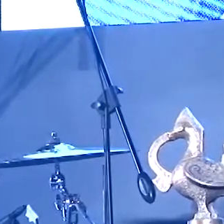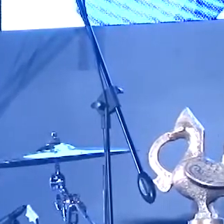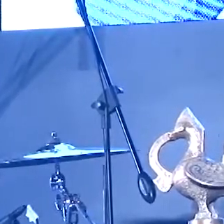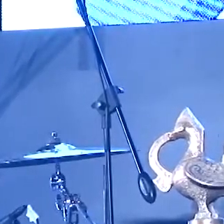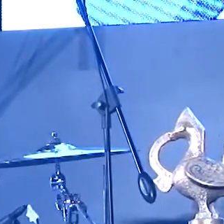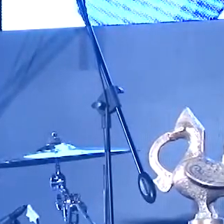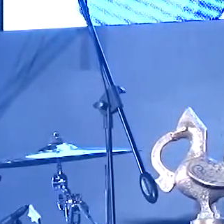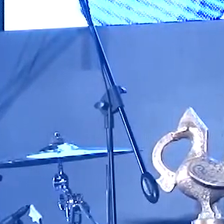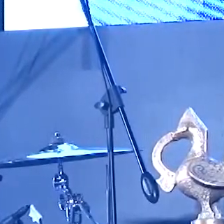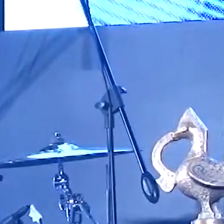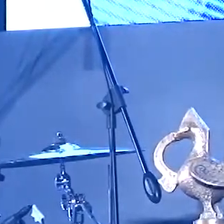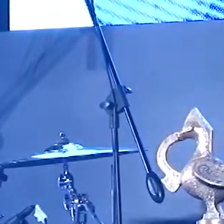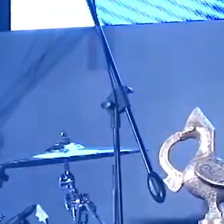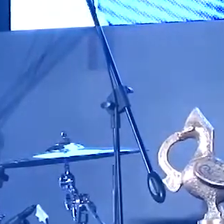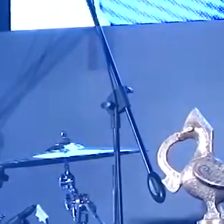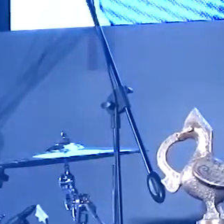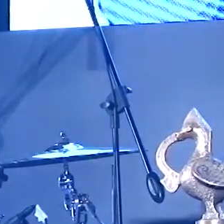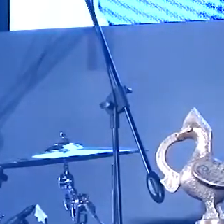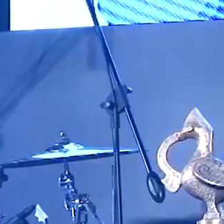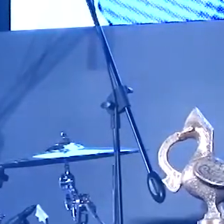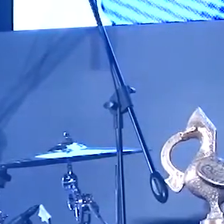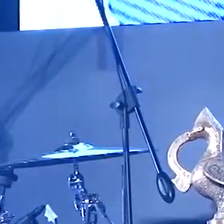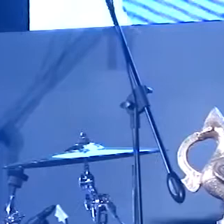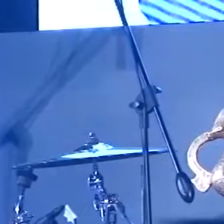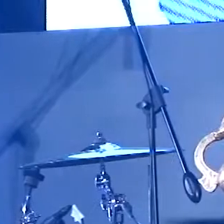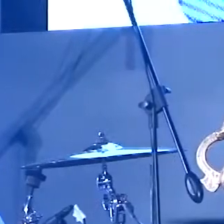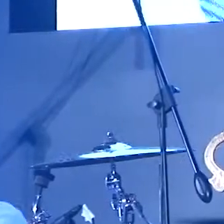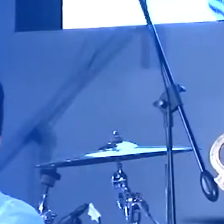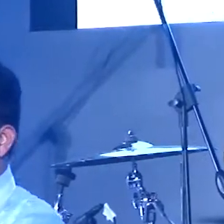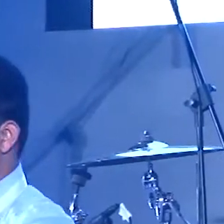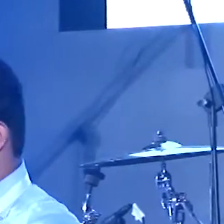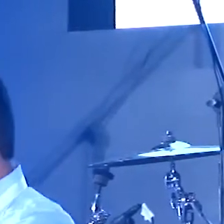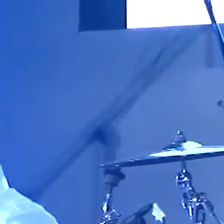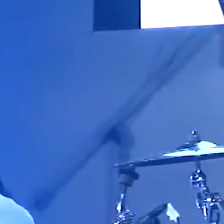platform than this one. Please give yourselves a good hand of applause.